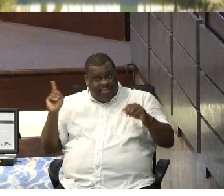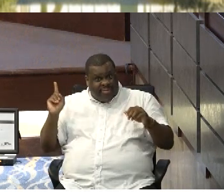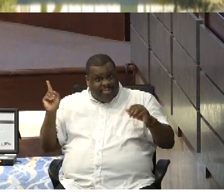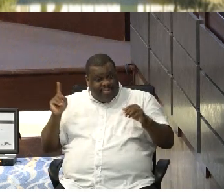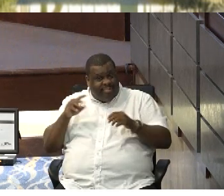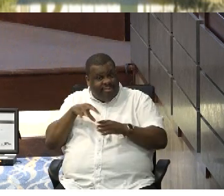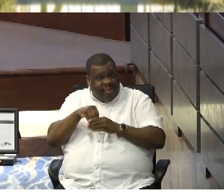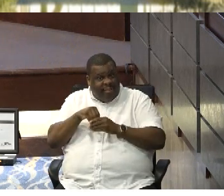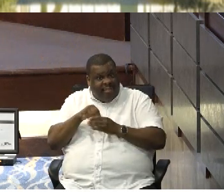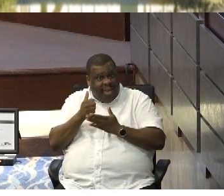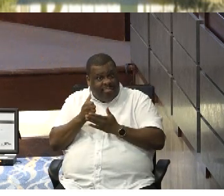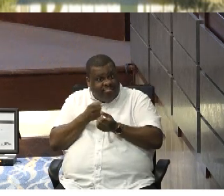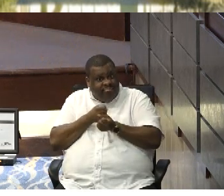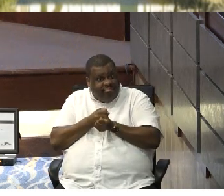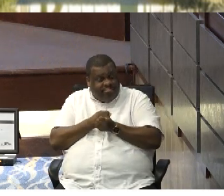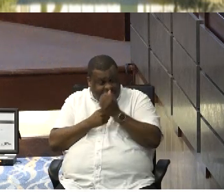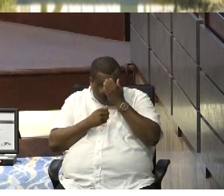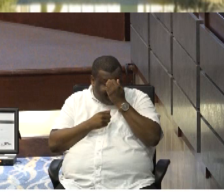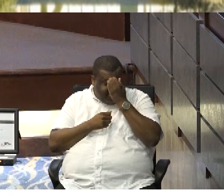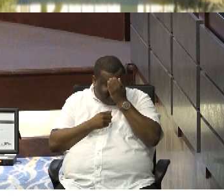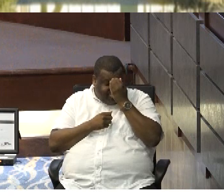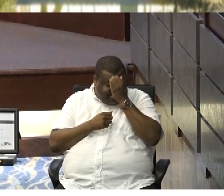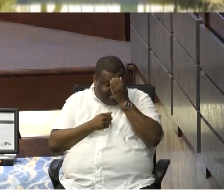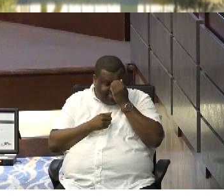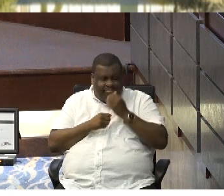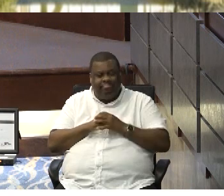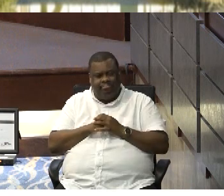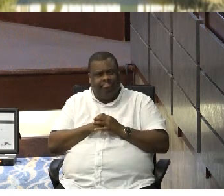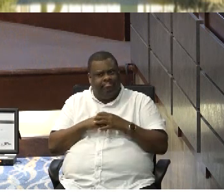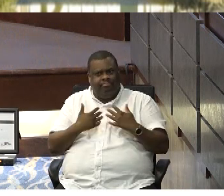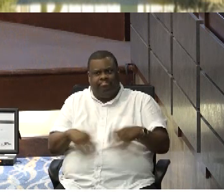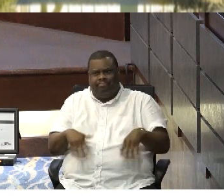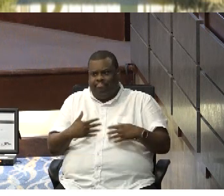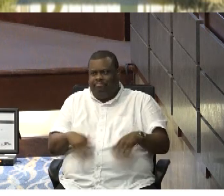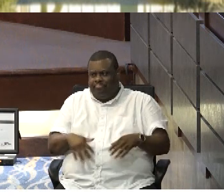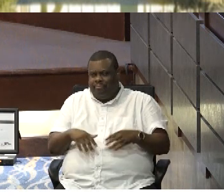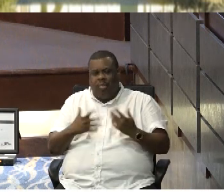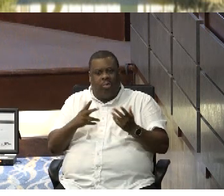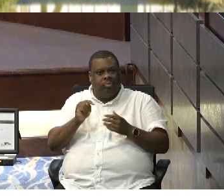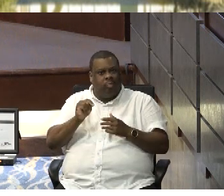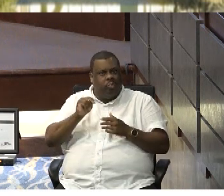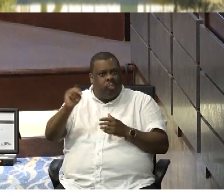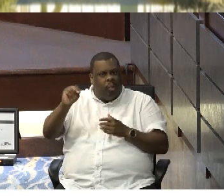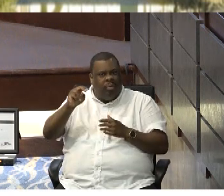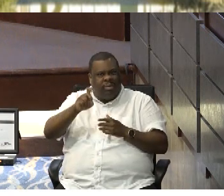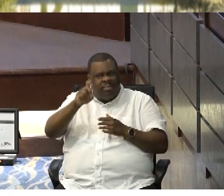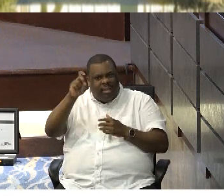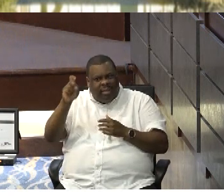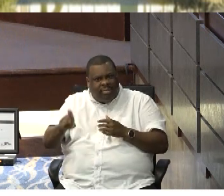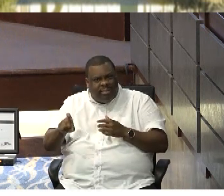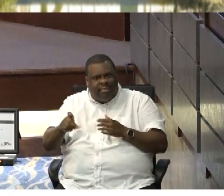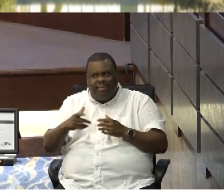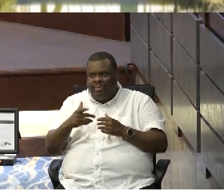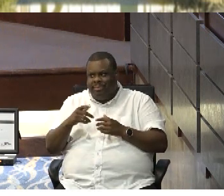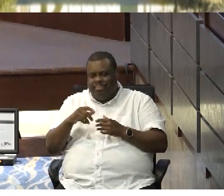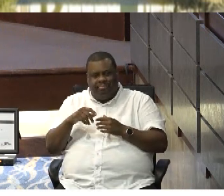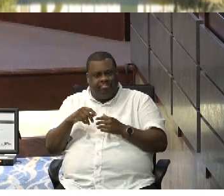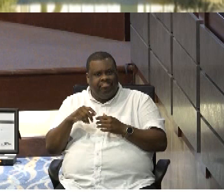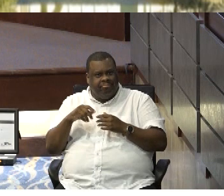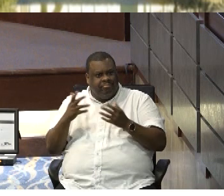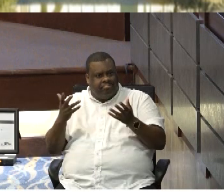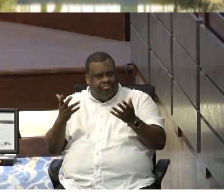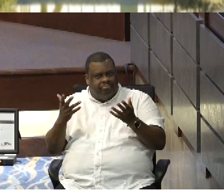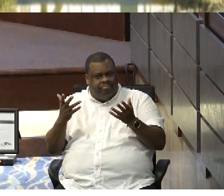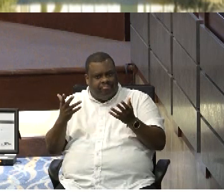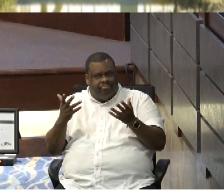architectural award as an outstanding North Texas, part of the portfolio of standout North